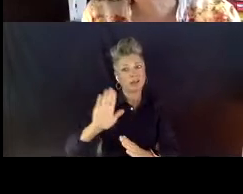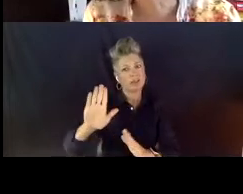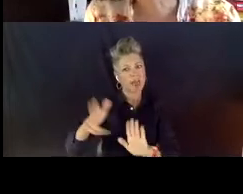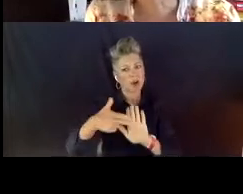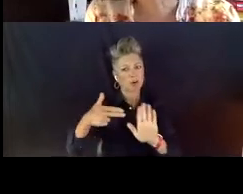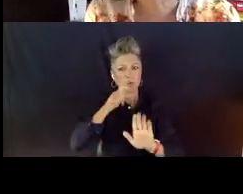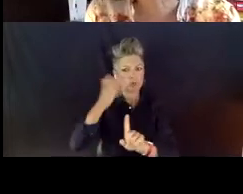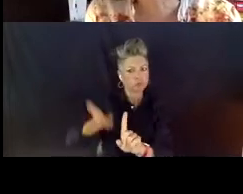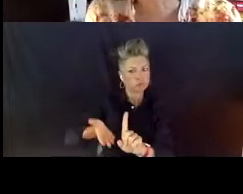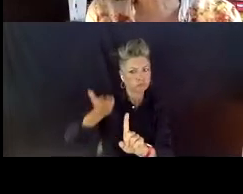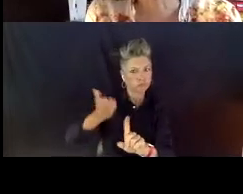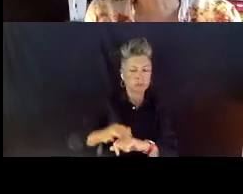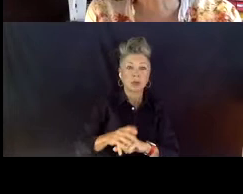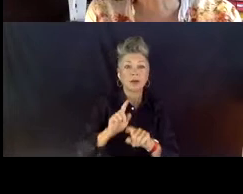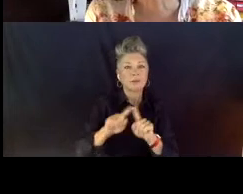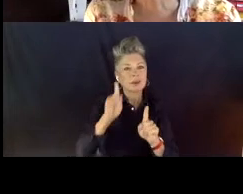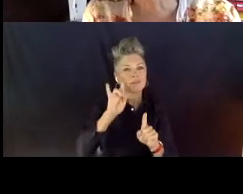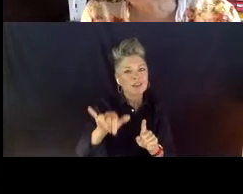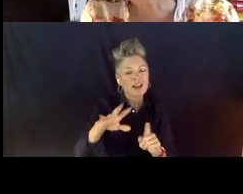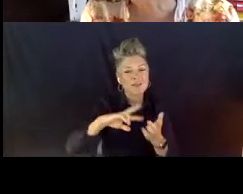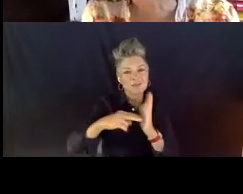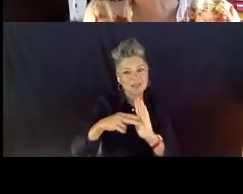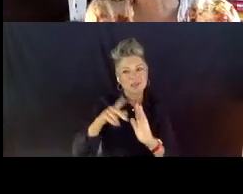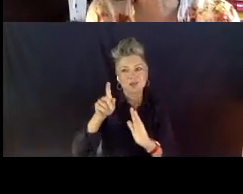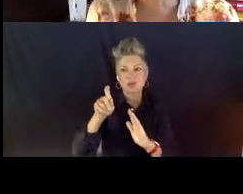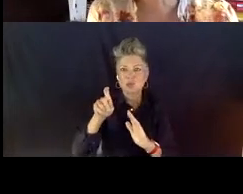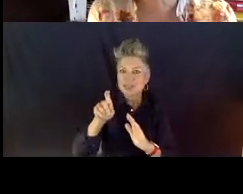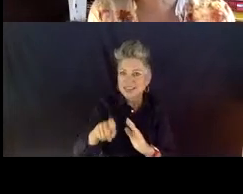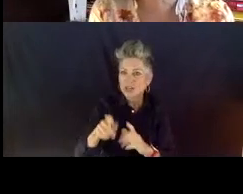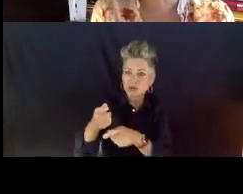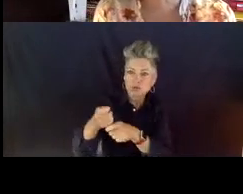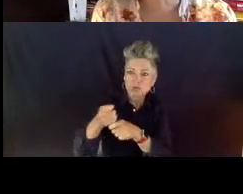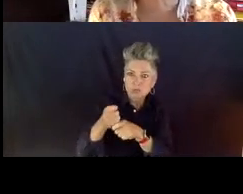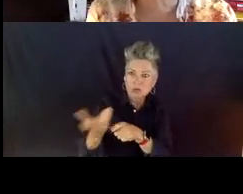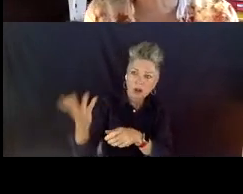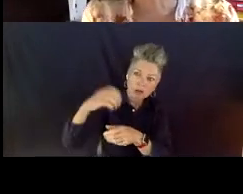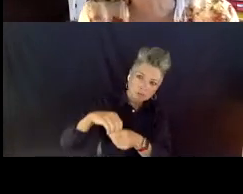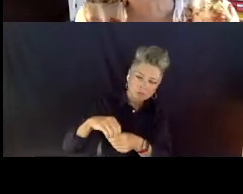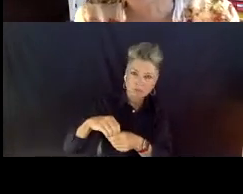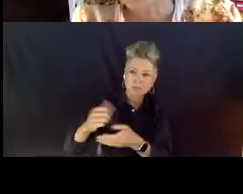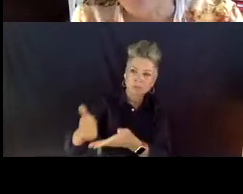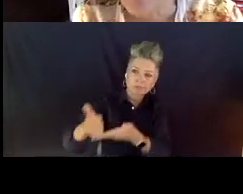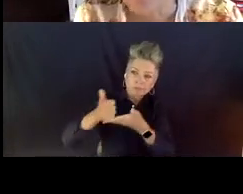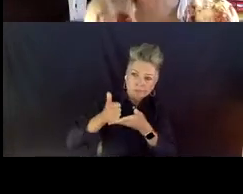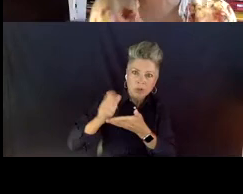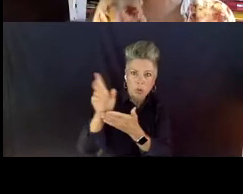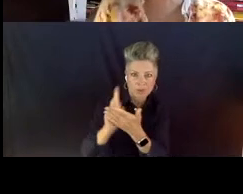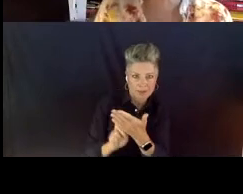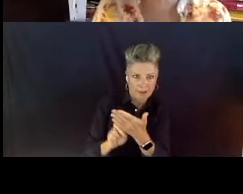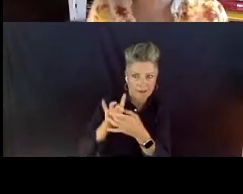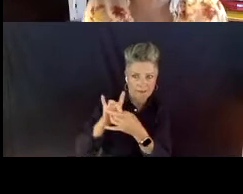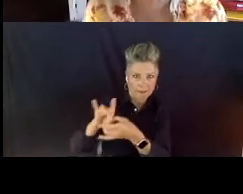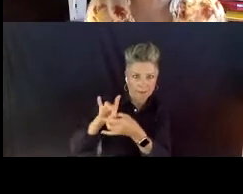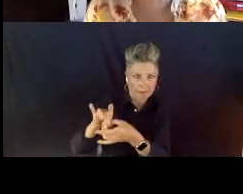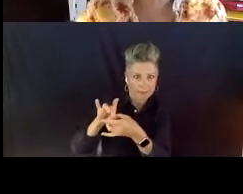do this, you really need to include communities as co-designers. You really need to privilege a lot. If there was a criticism, if there